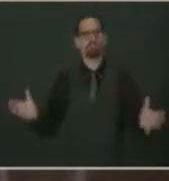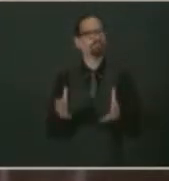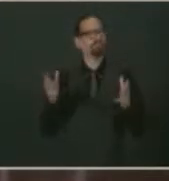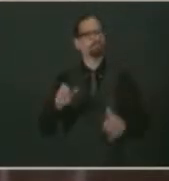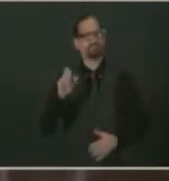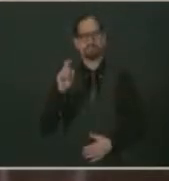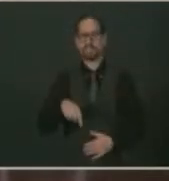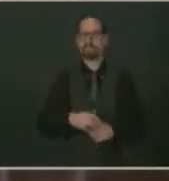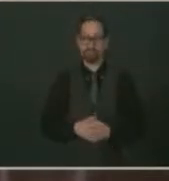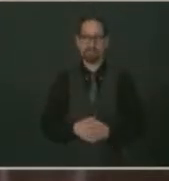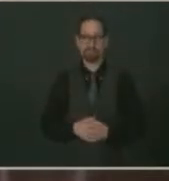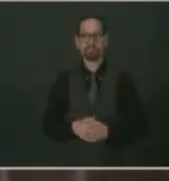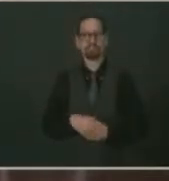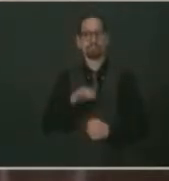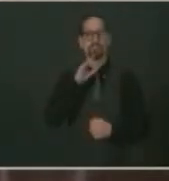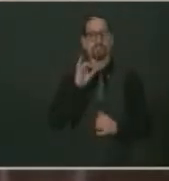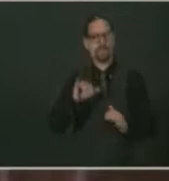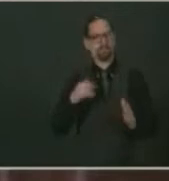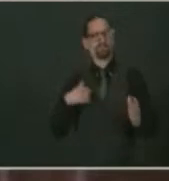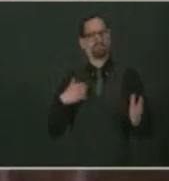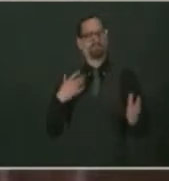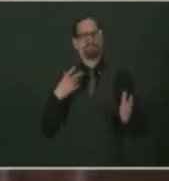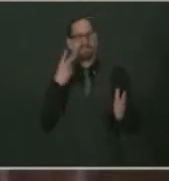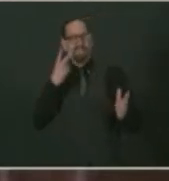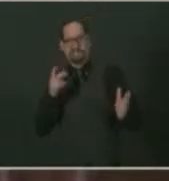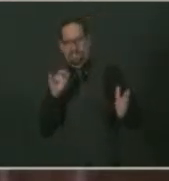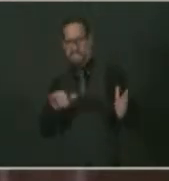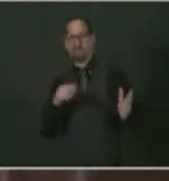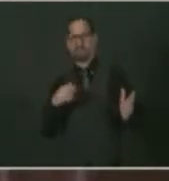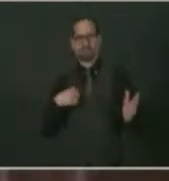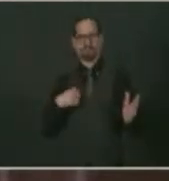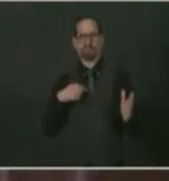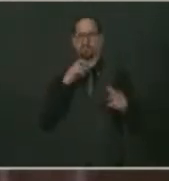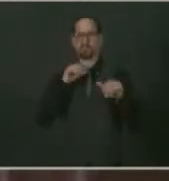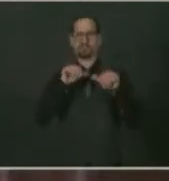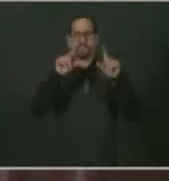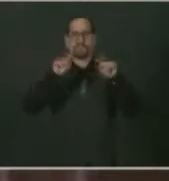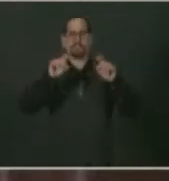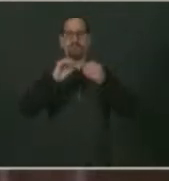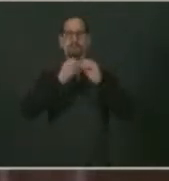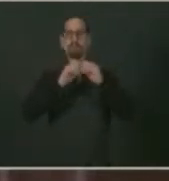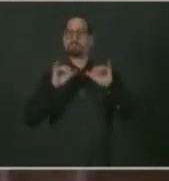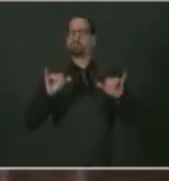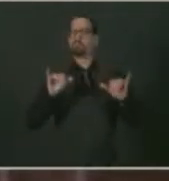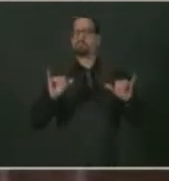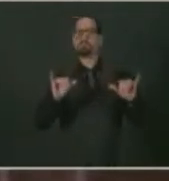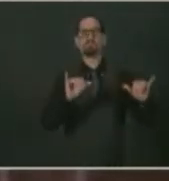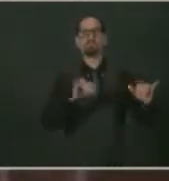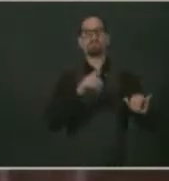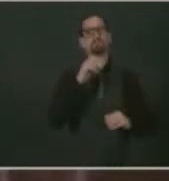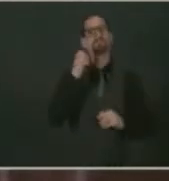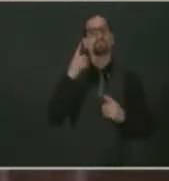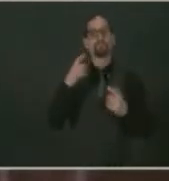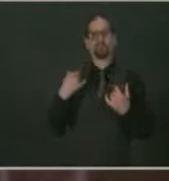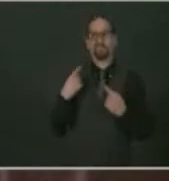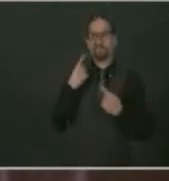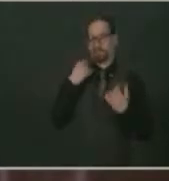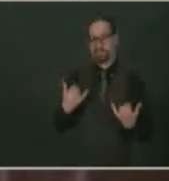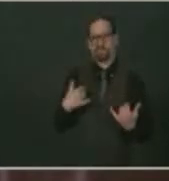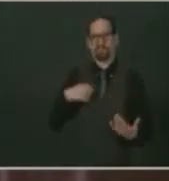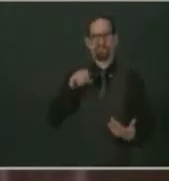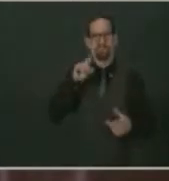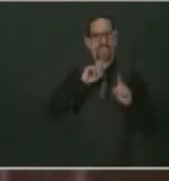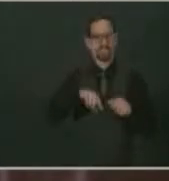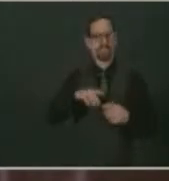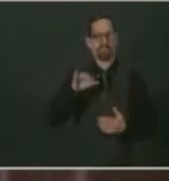to hold steady with the number of tests. To be able to say today that we tested 20,000 people yesterday, which